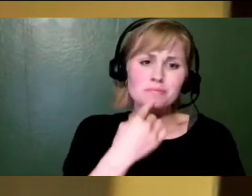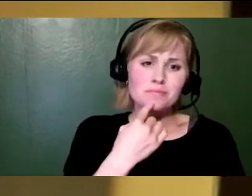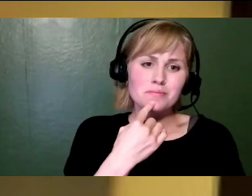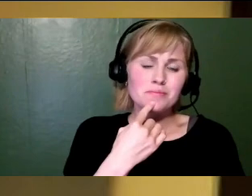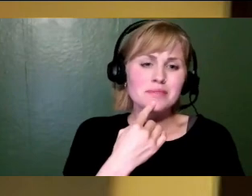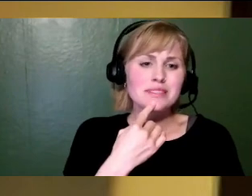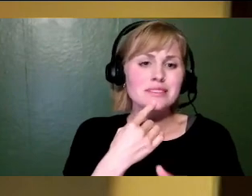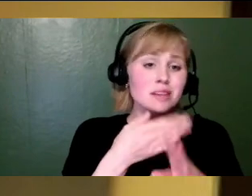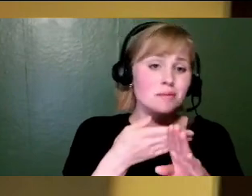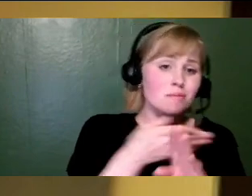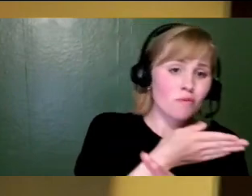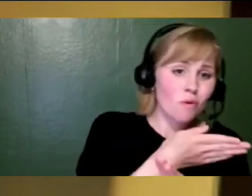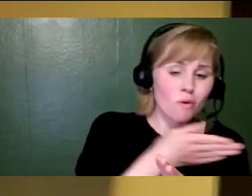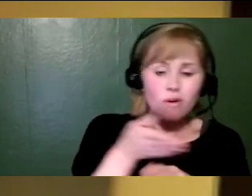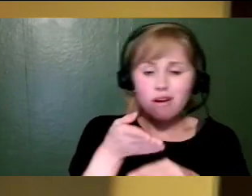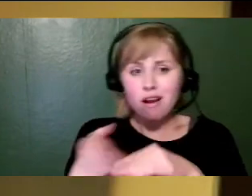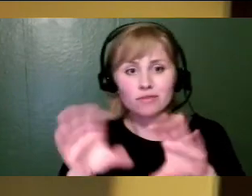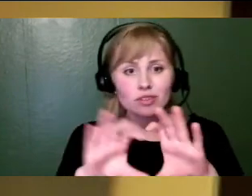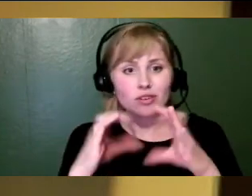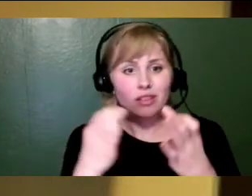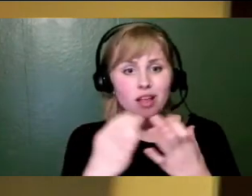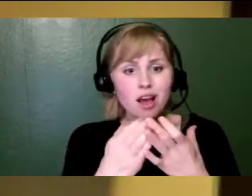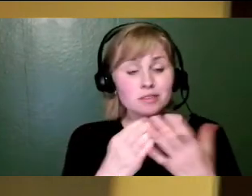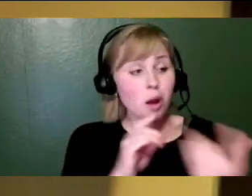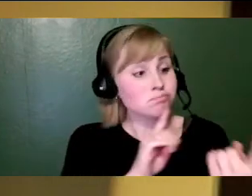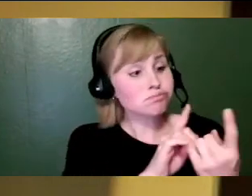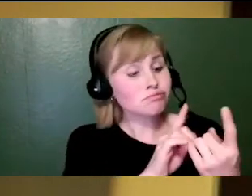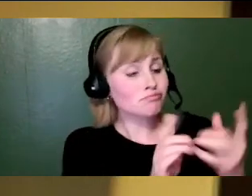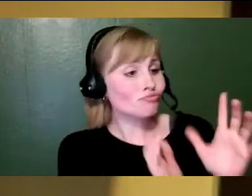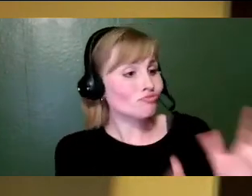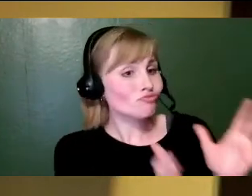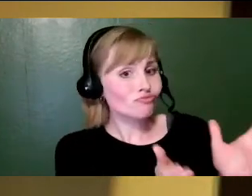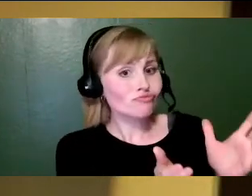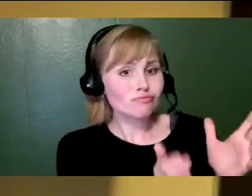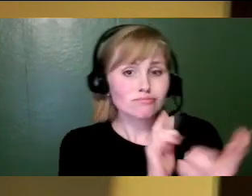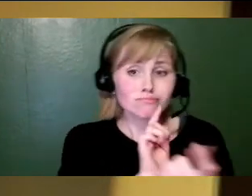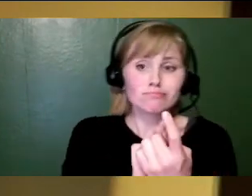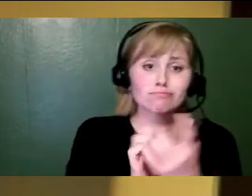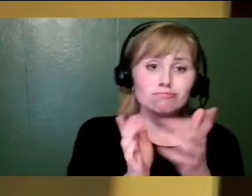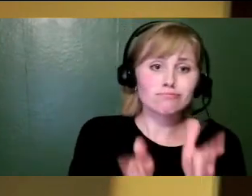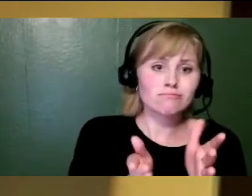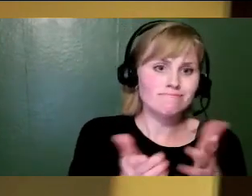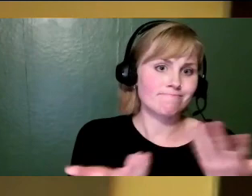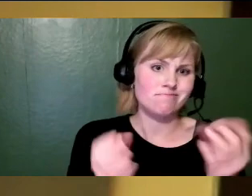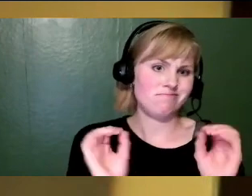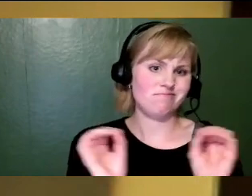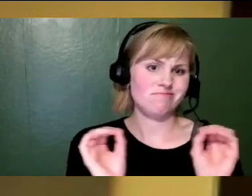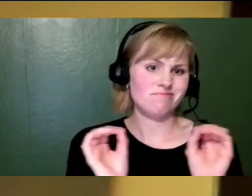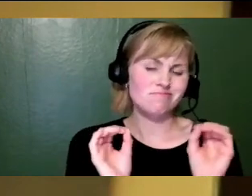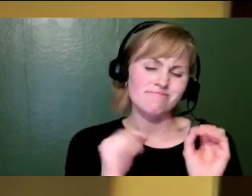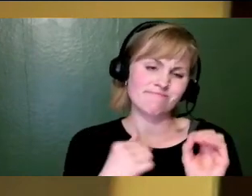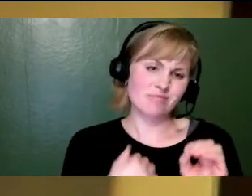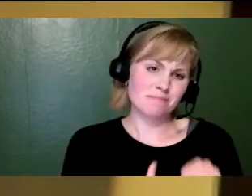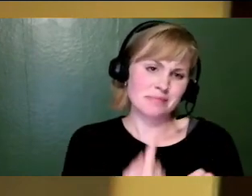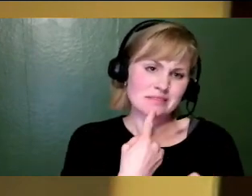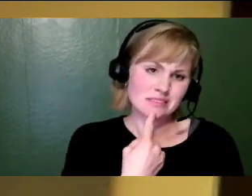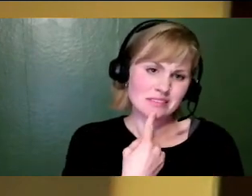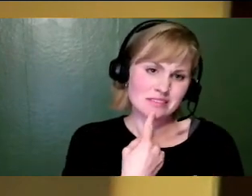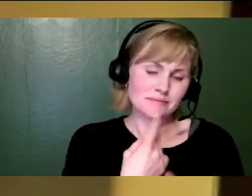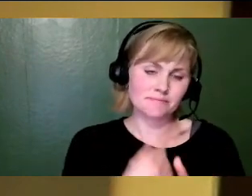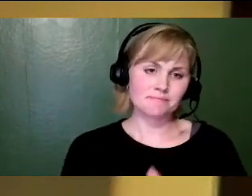before and after class, and just having those kind of natural, unmediated interactions that are learning experiences on all